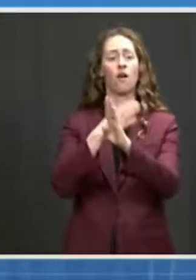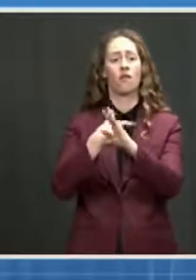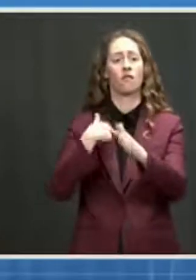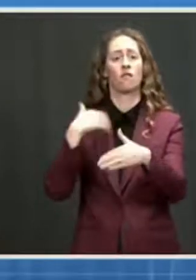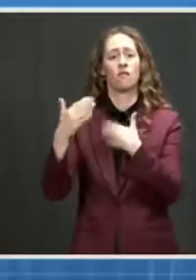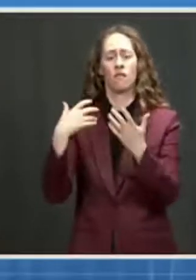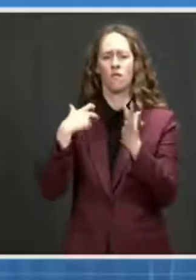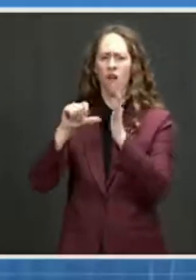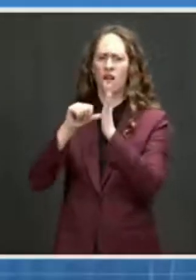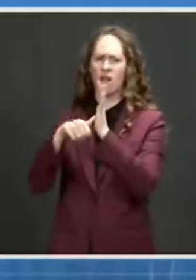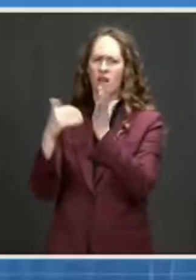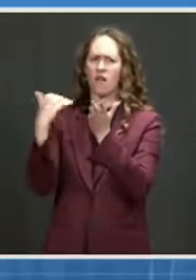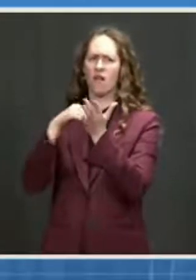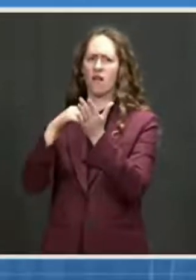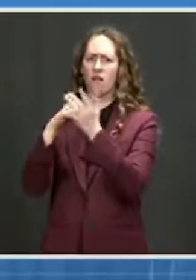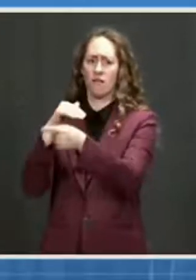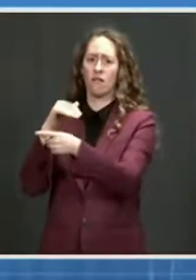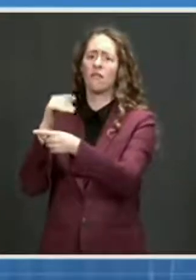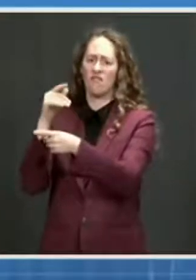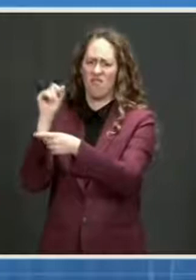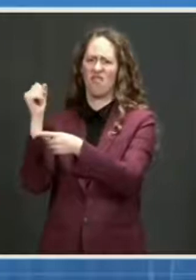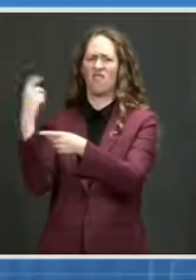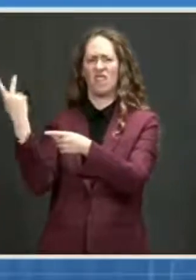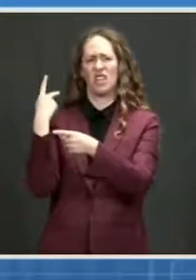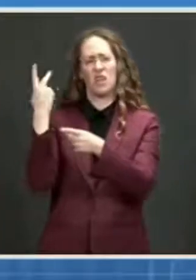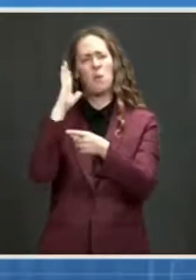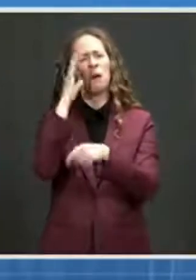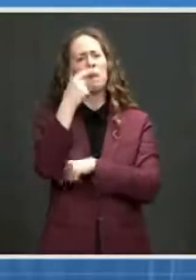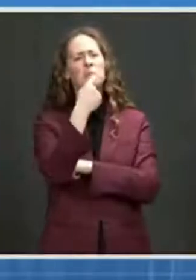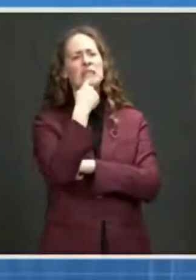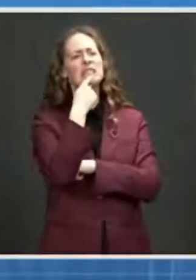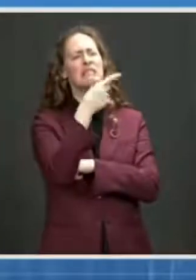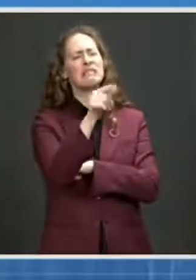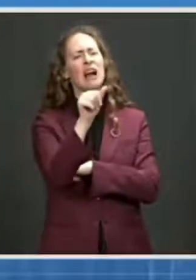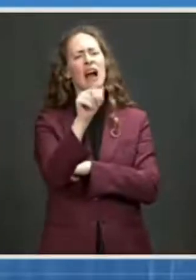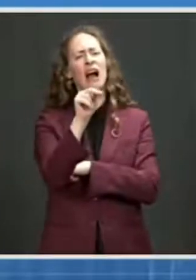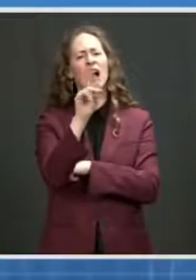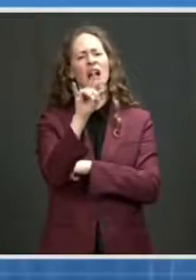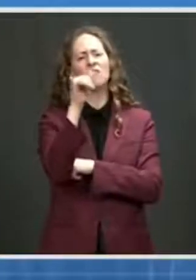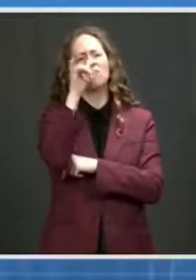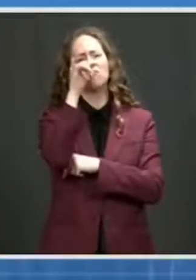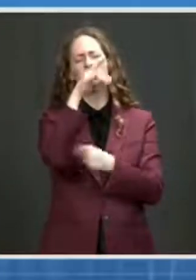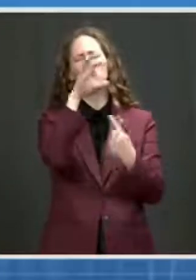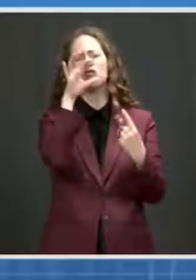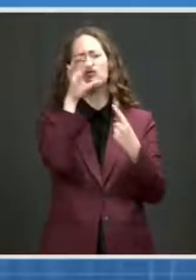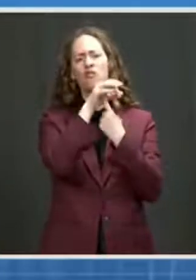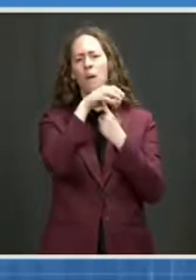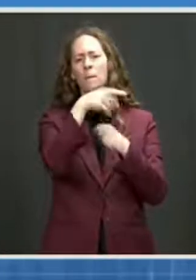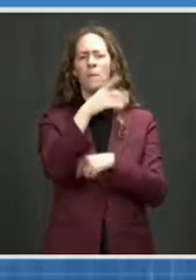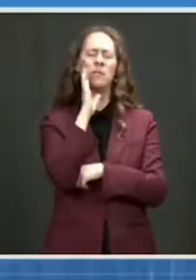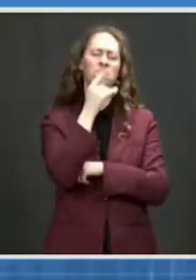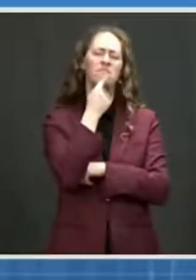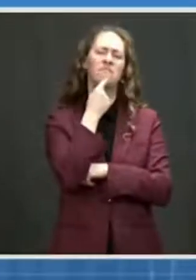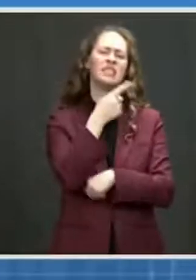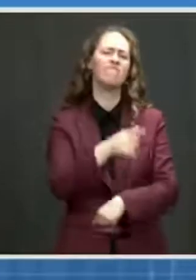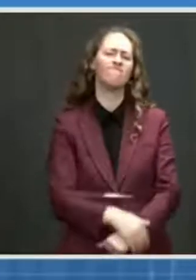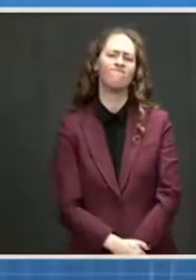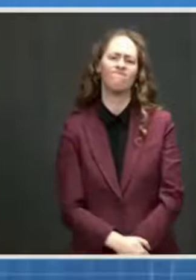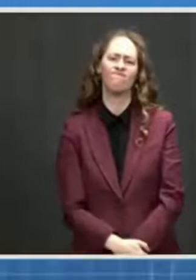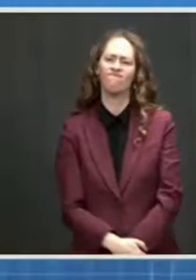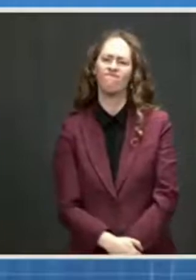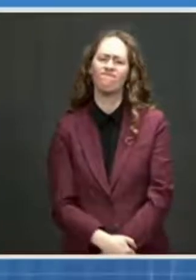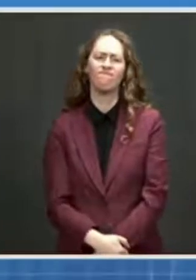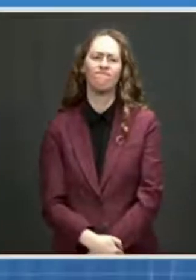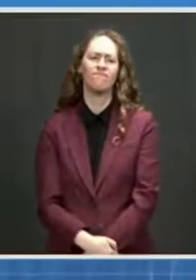Andy Slavitt. Andy, you are a class act, and we will miss you greatly. What I'm going to do right now is spend the next couple of